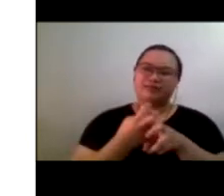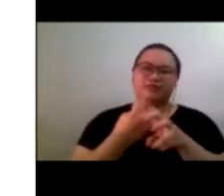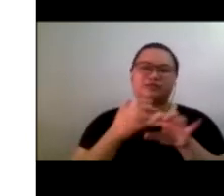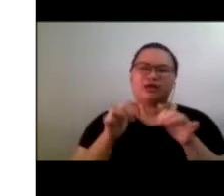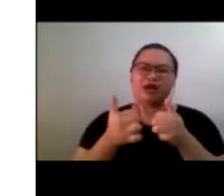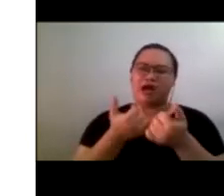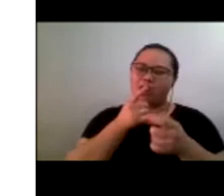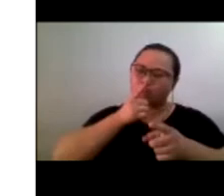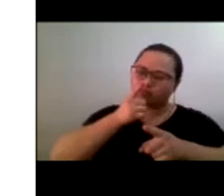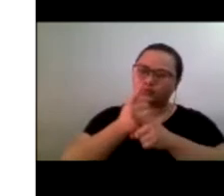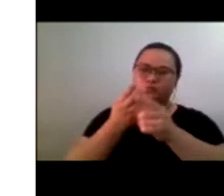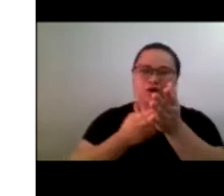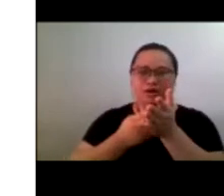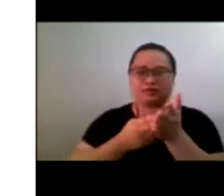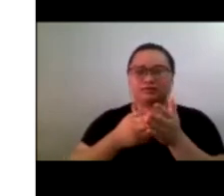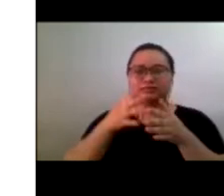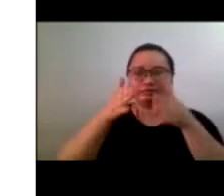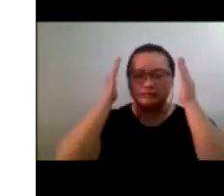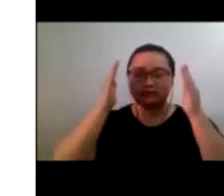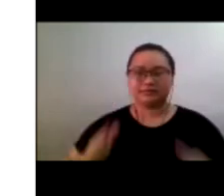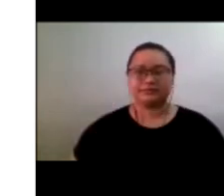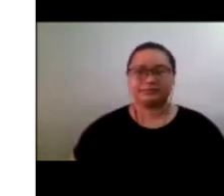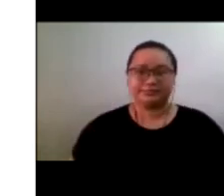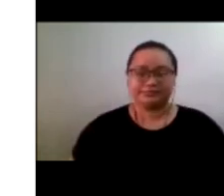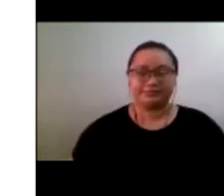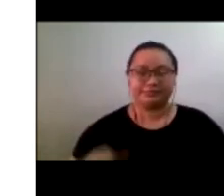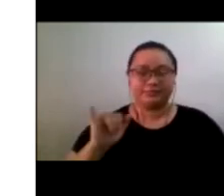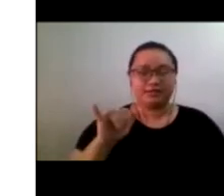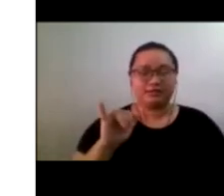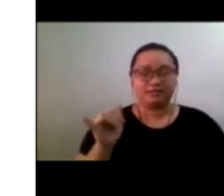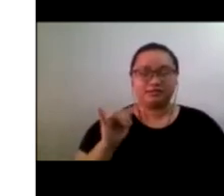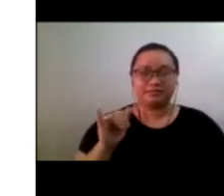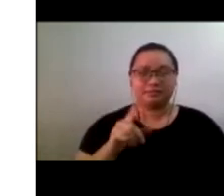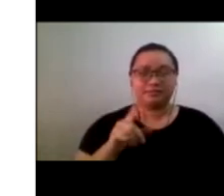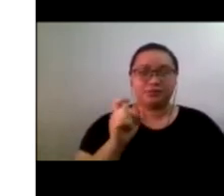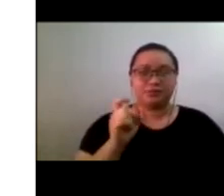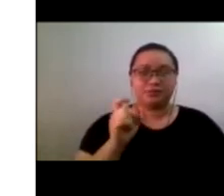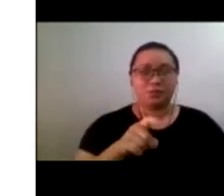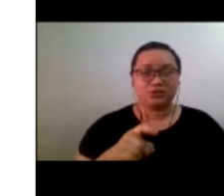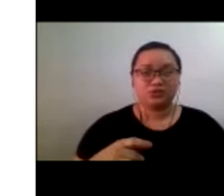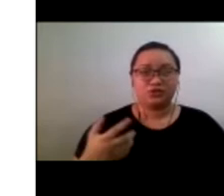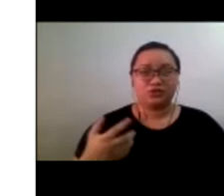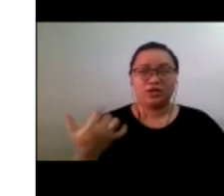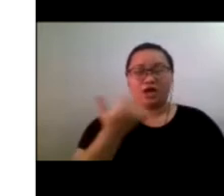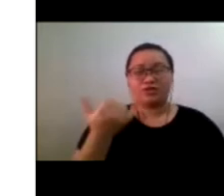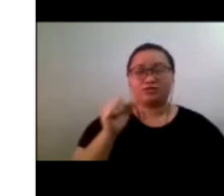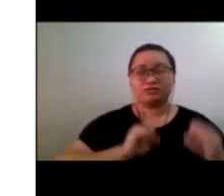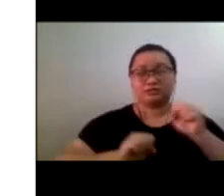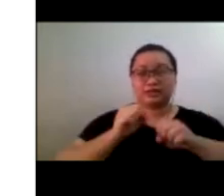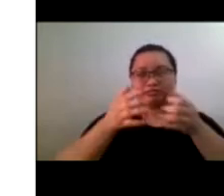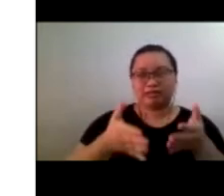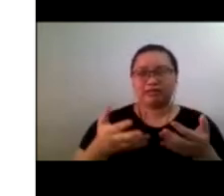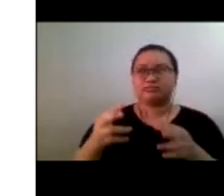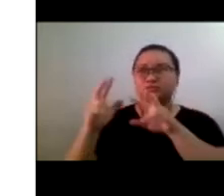And so this is the same question that other scientists, research social scientists would ask. Now, why is it